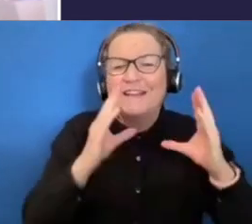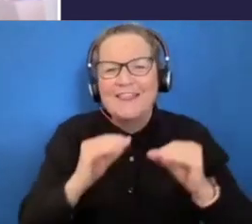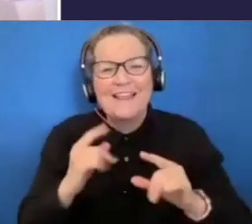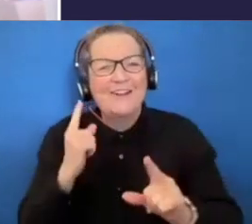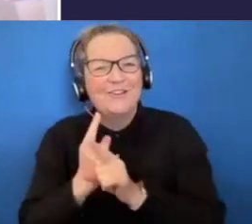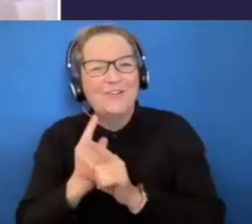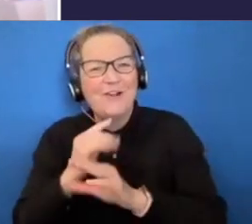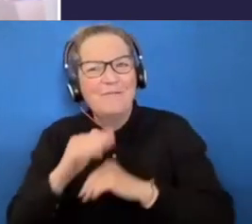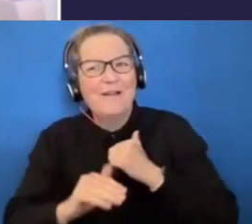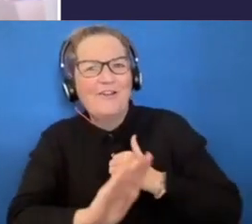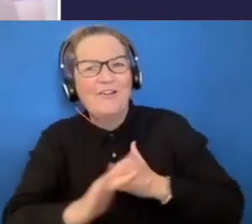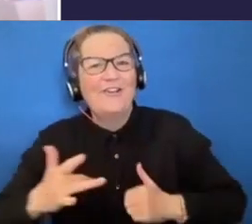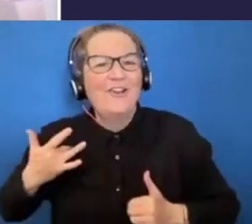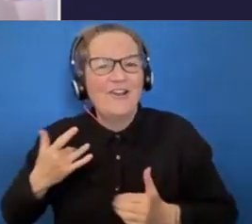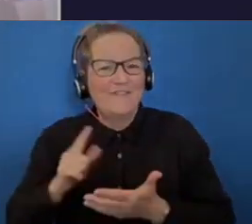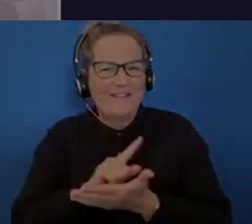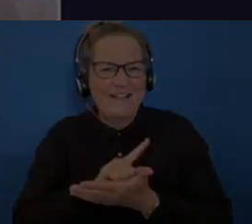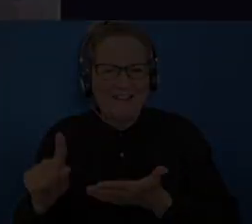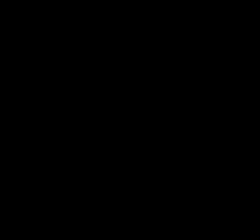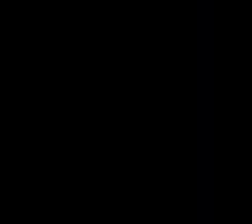with her life.